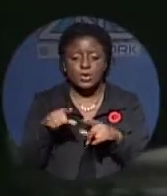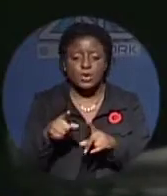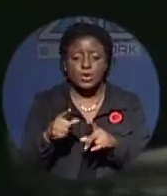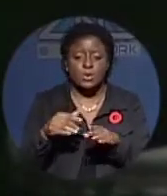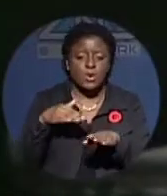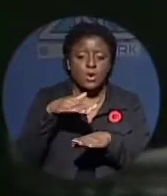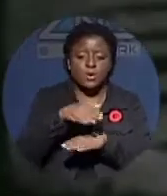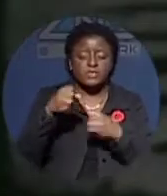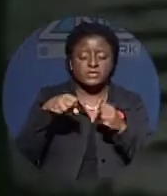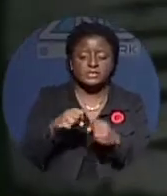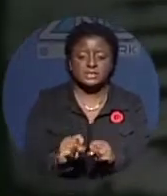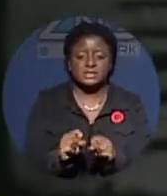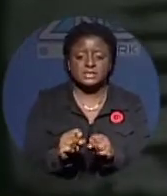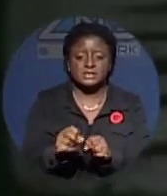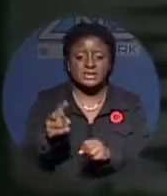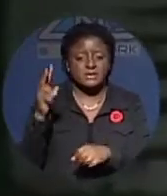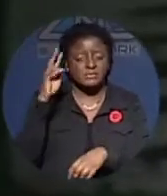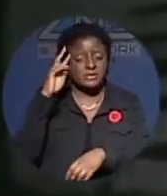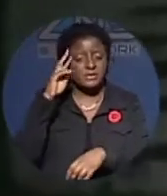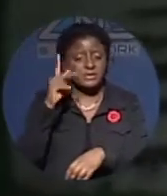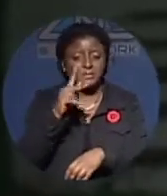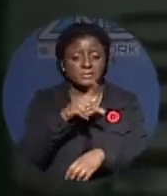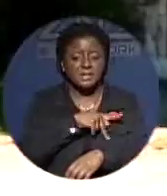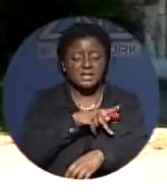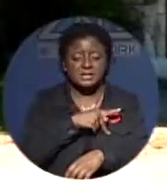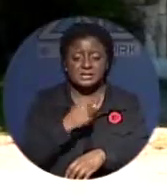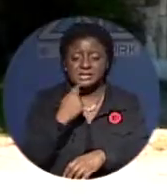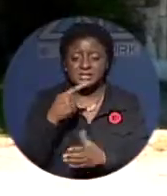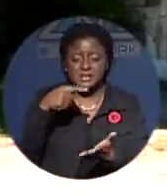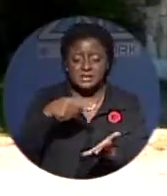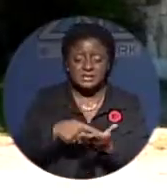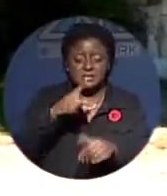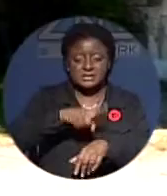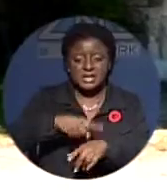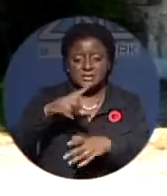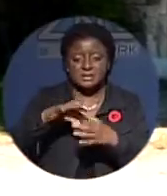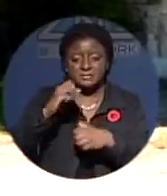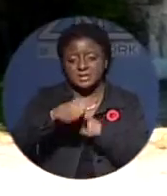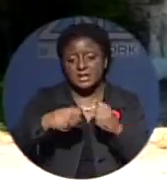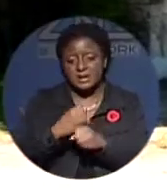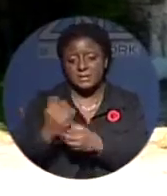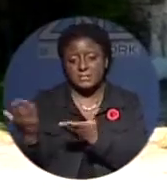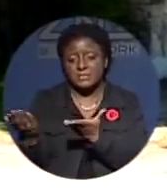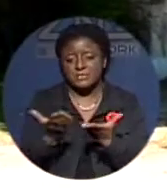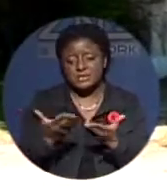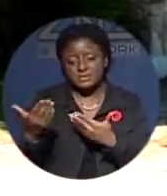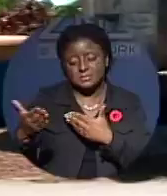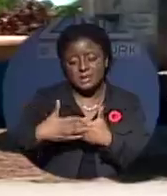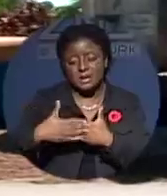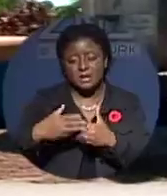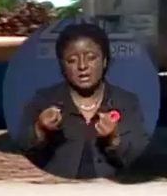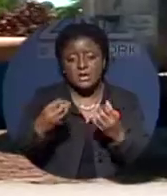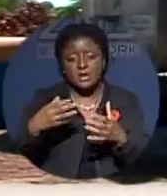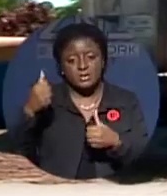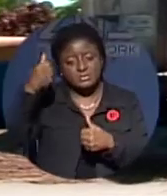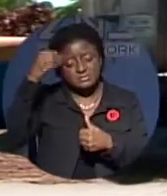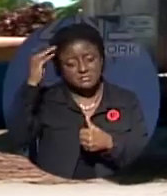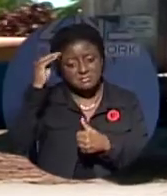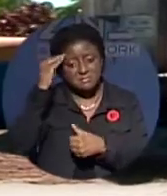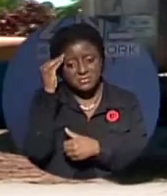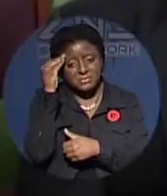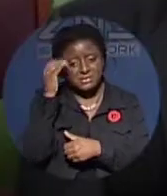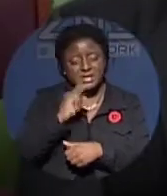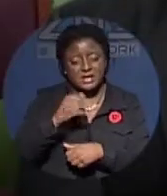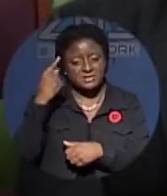That's war vet Vernon Pinder, who says this time of year always brings back a lot of memories. I think of my fallen